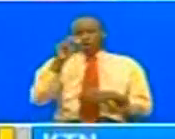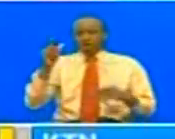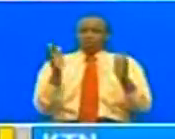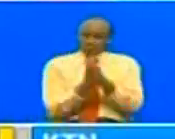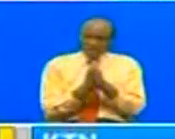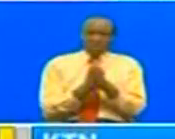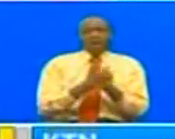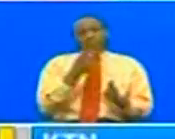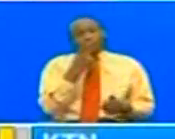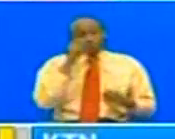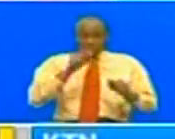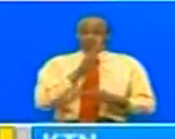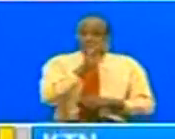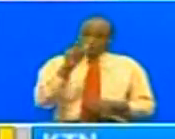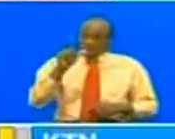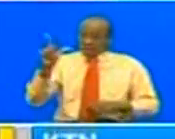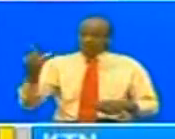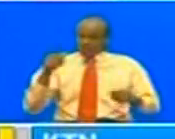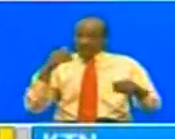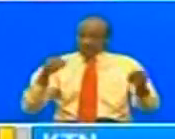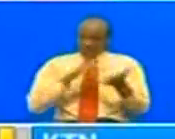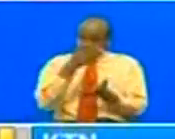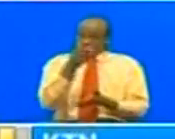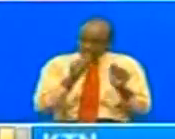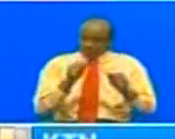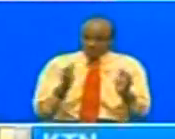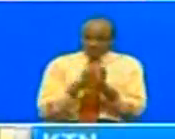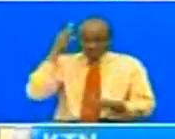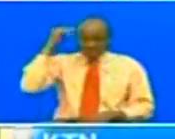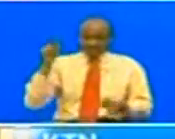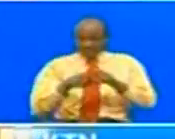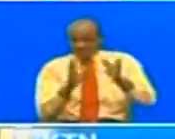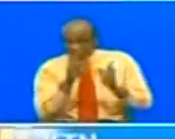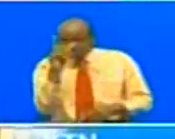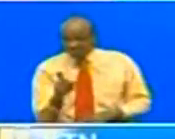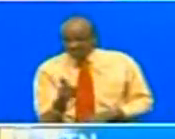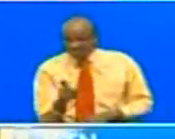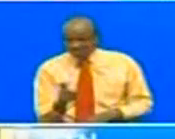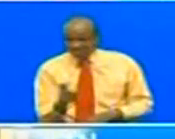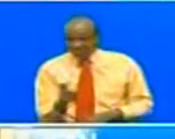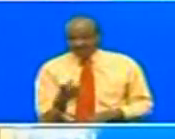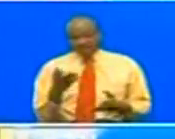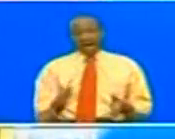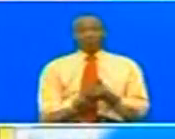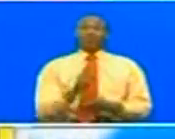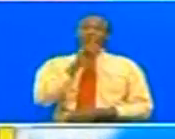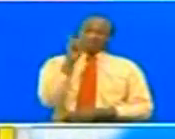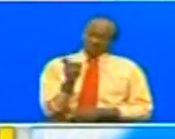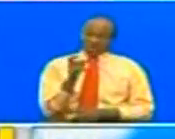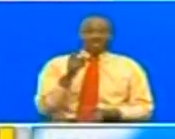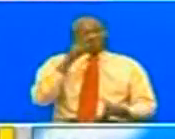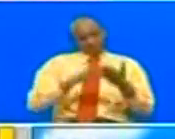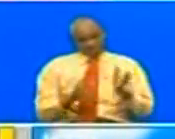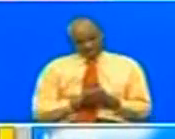and Turkana like it's doing with Somalia? And that's his two cents. And the question now actually really